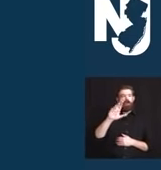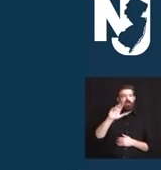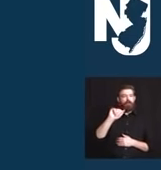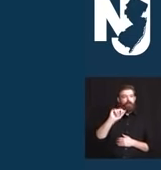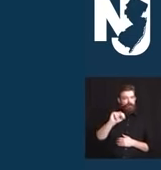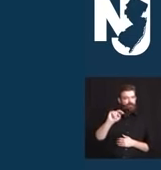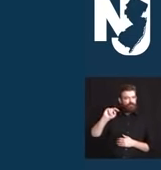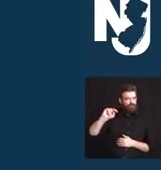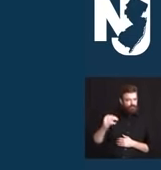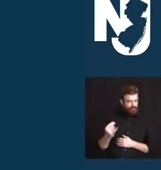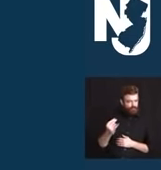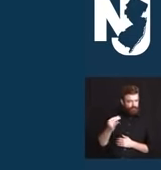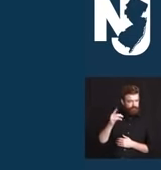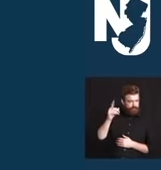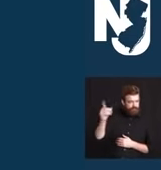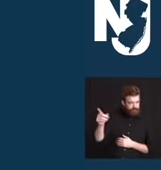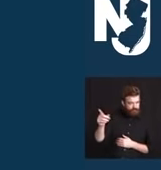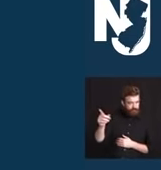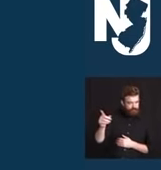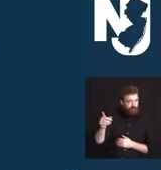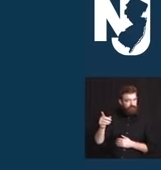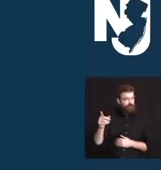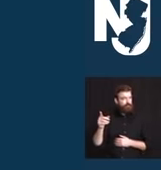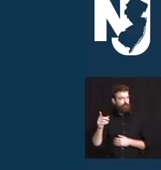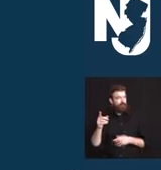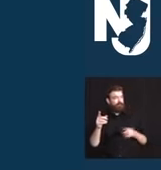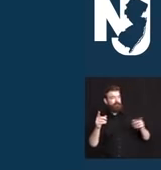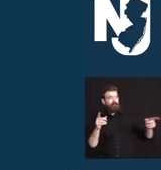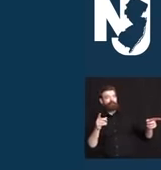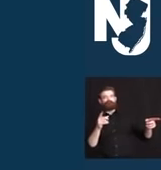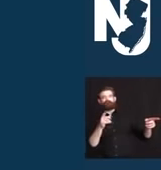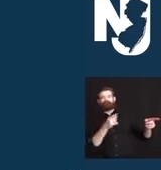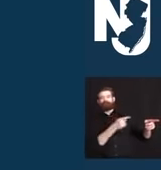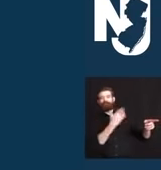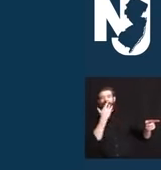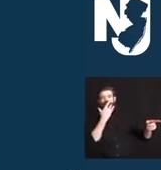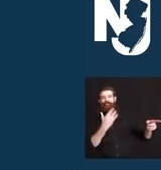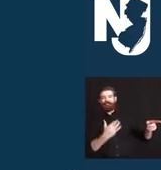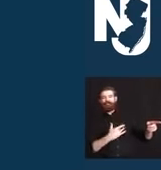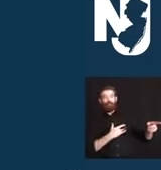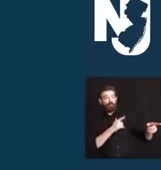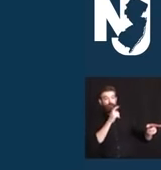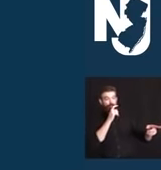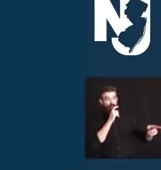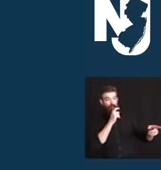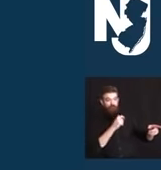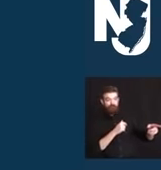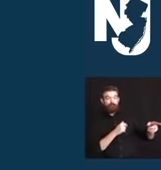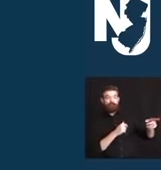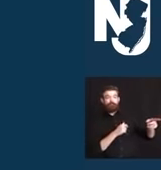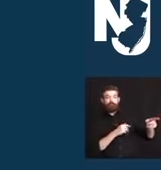is Donald Schaefer. He is a World War II veteran, a retired construction worker, and known by many as